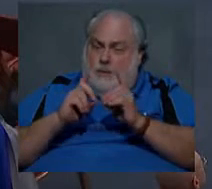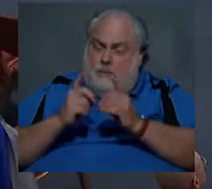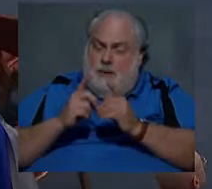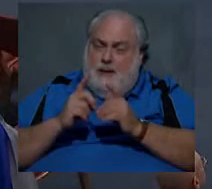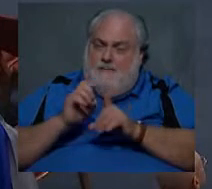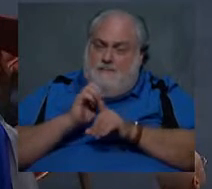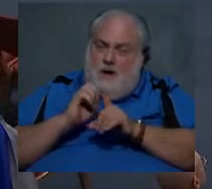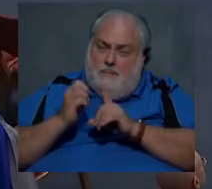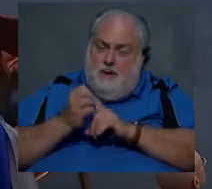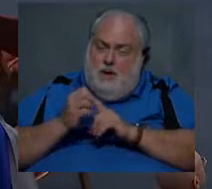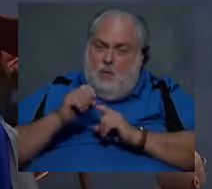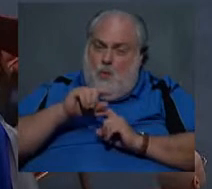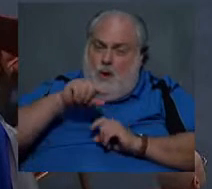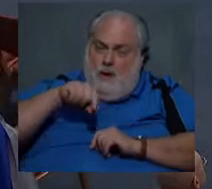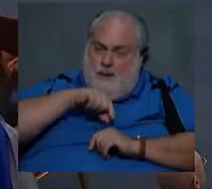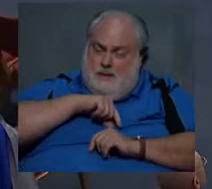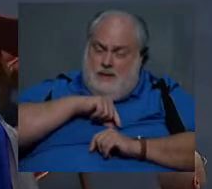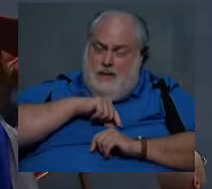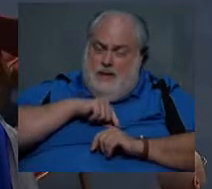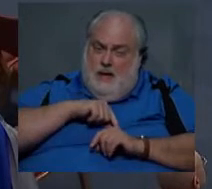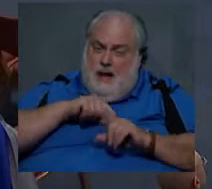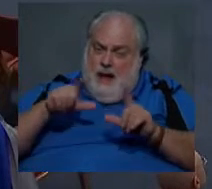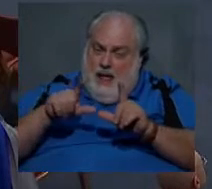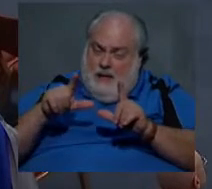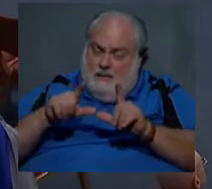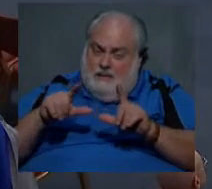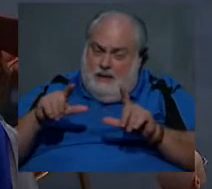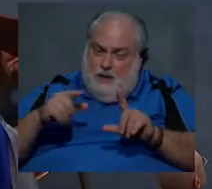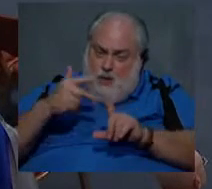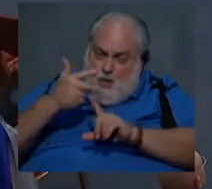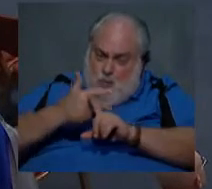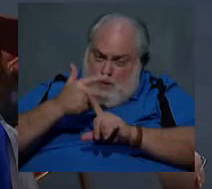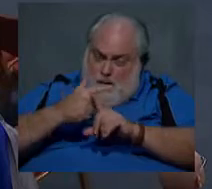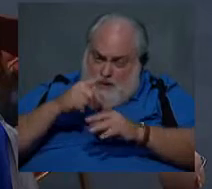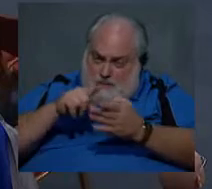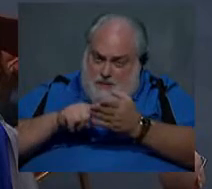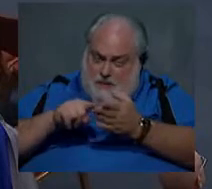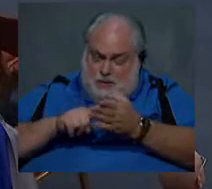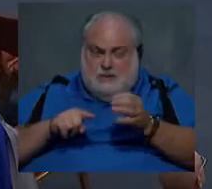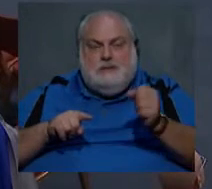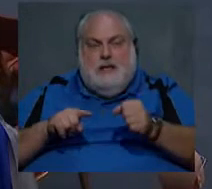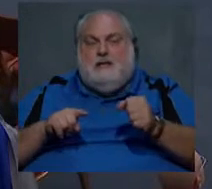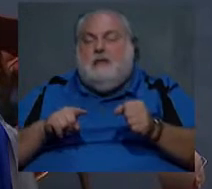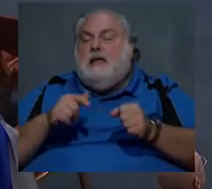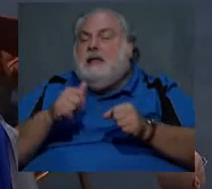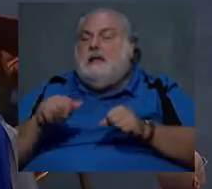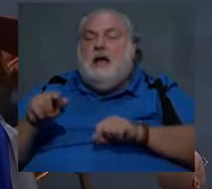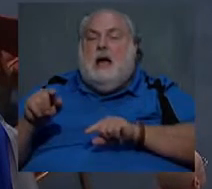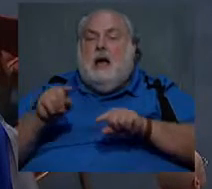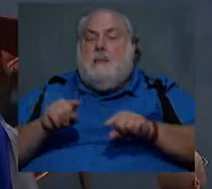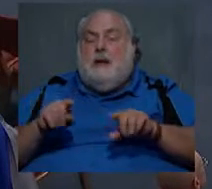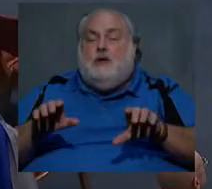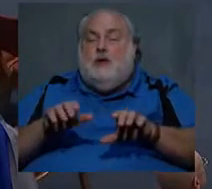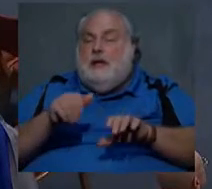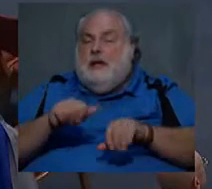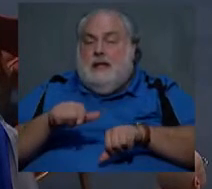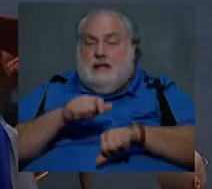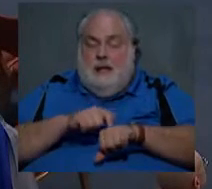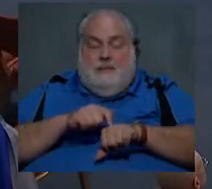Quality licensed you, and they'll do quarterly inspections. Is that correct? And they can do spot inspections. They actually have us keep